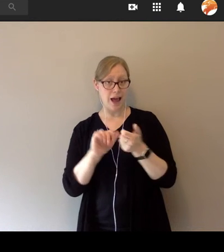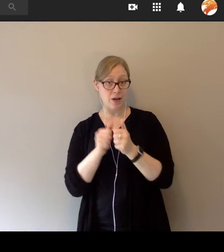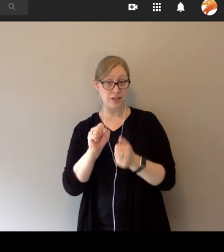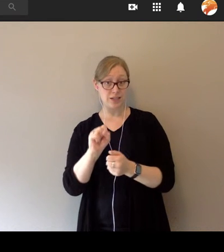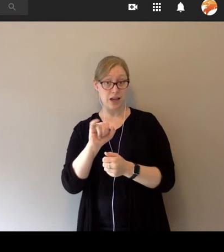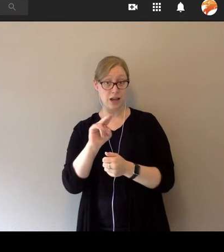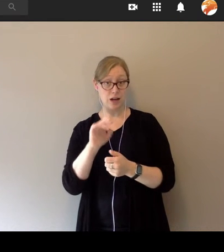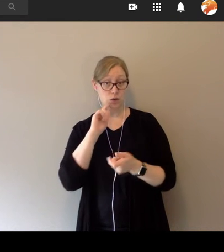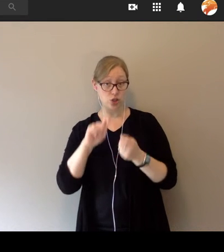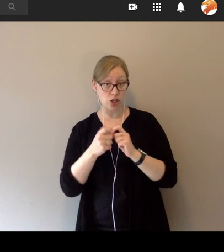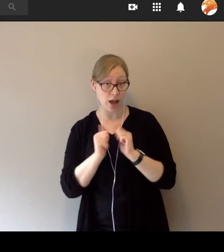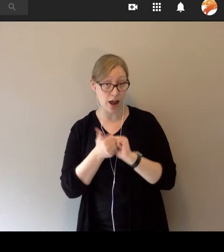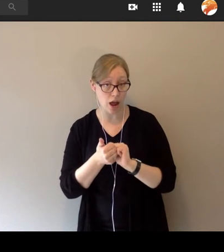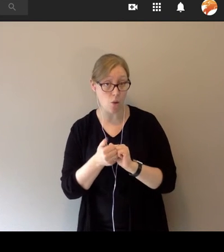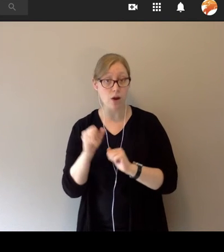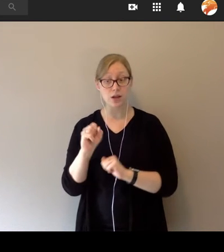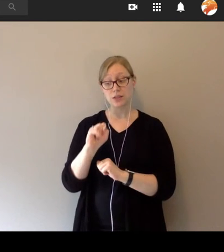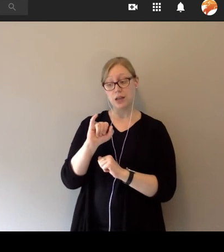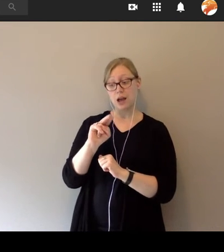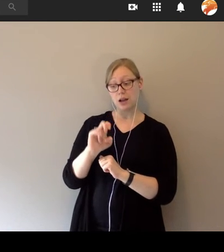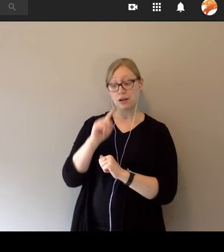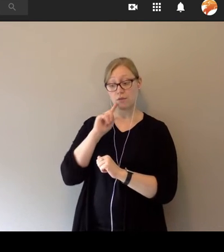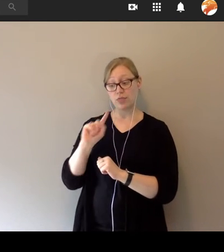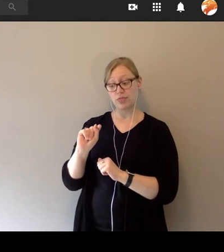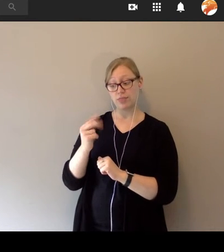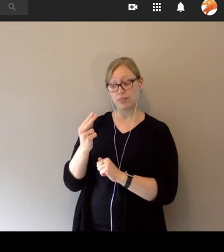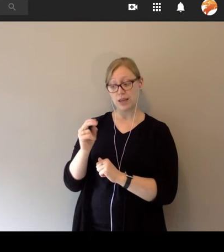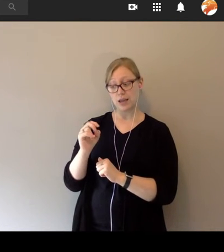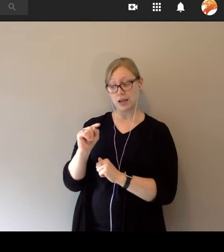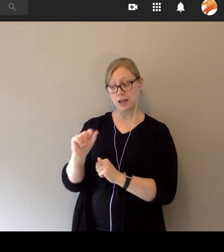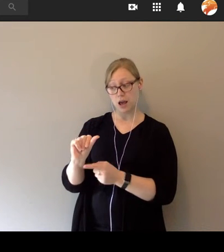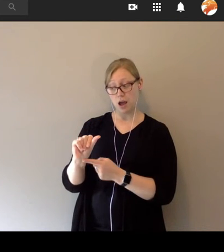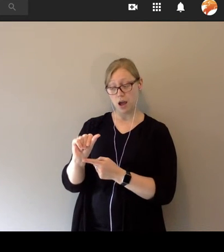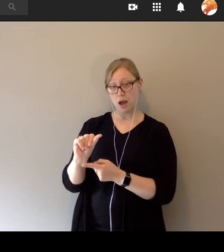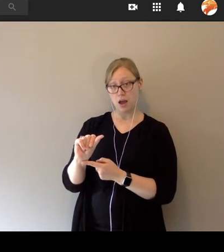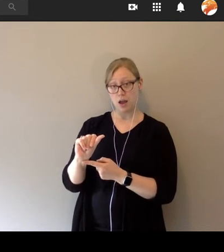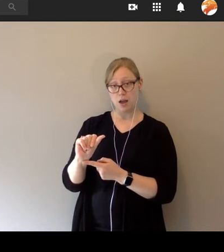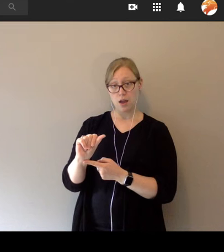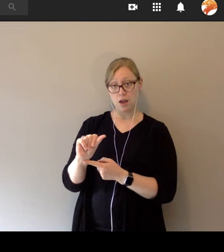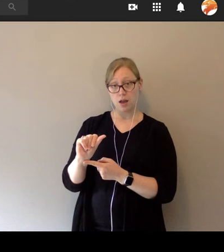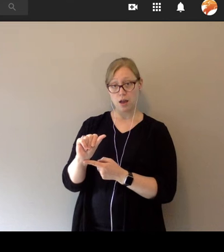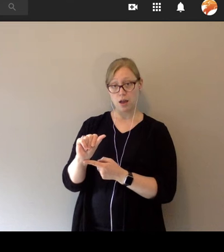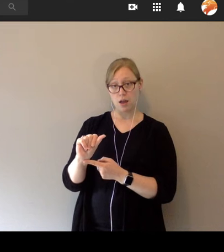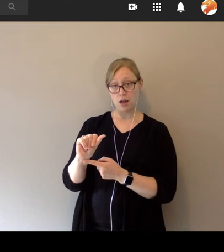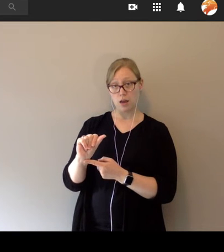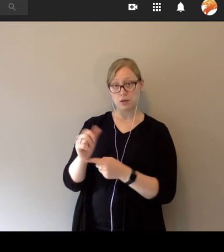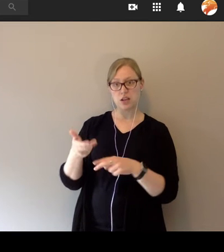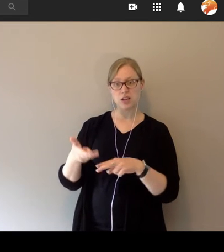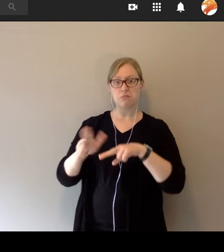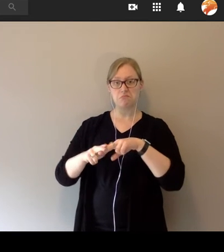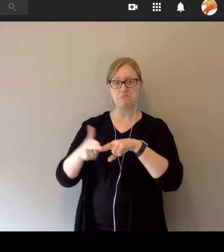the following. The sine of theta is getting larger or bigger,